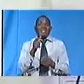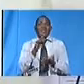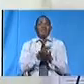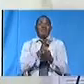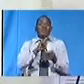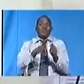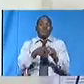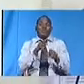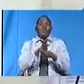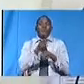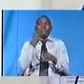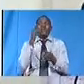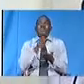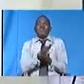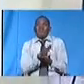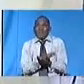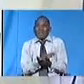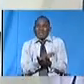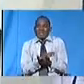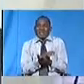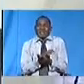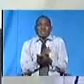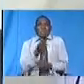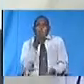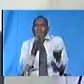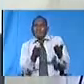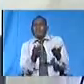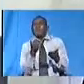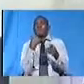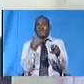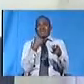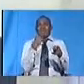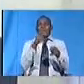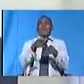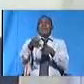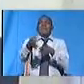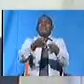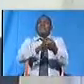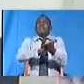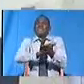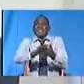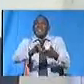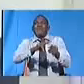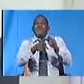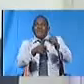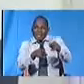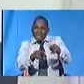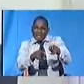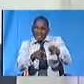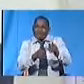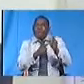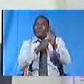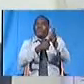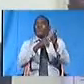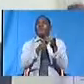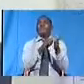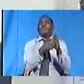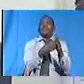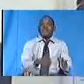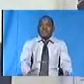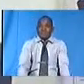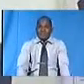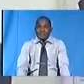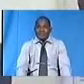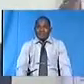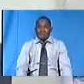sheet, that clearly must have been an error, unless you can point that figure to an event.